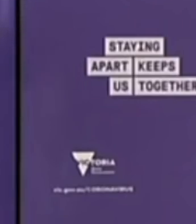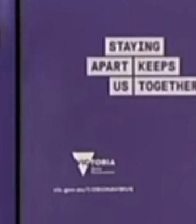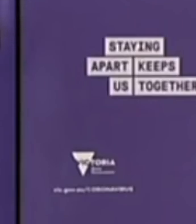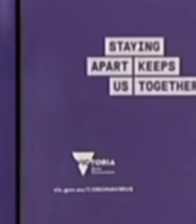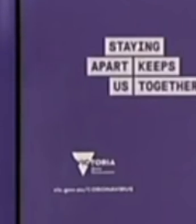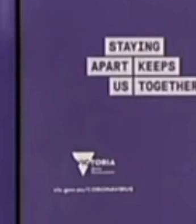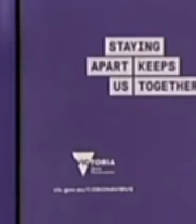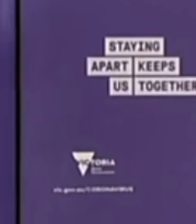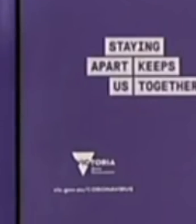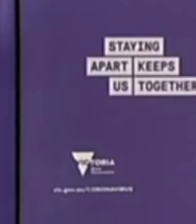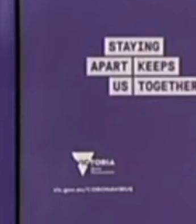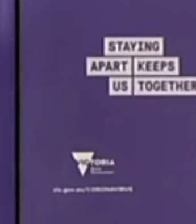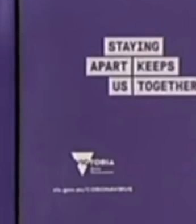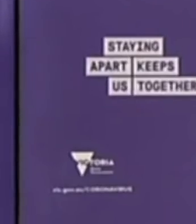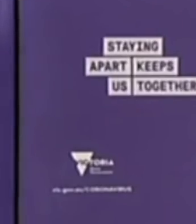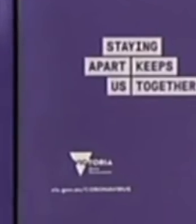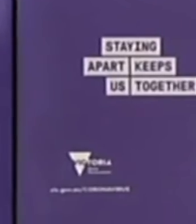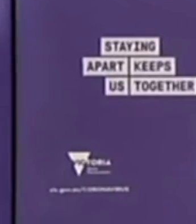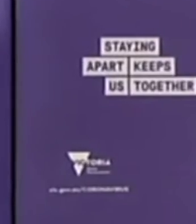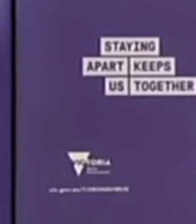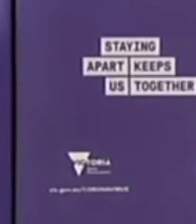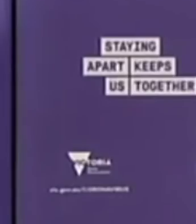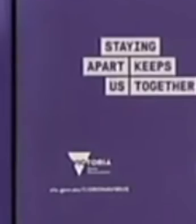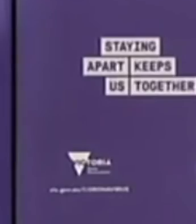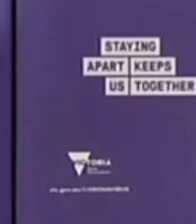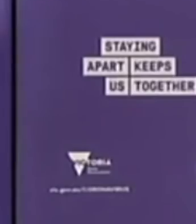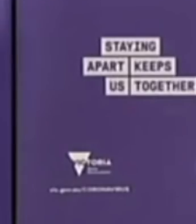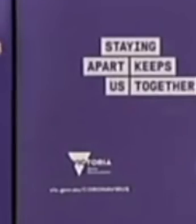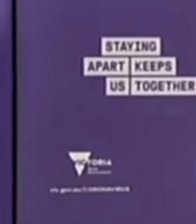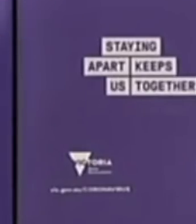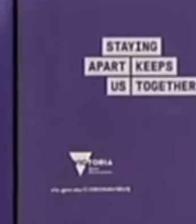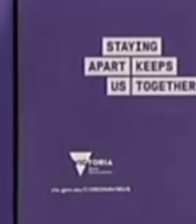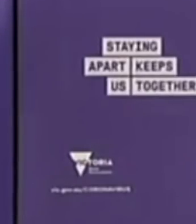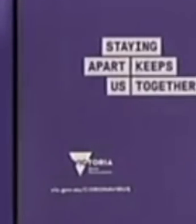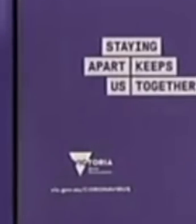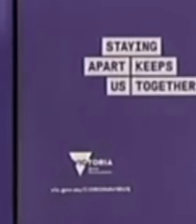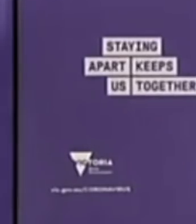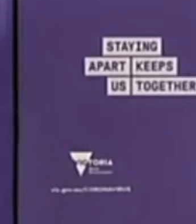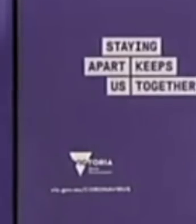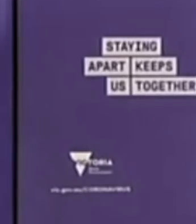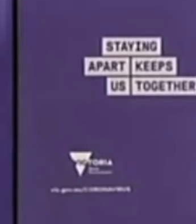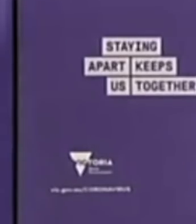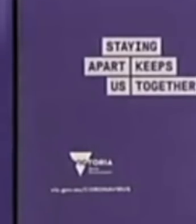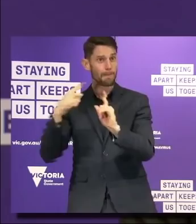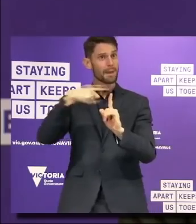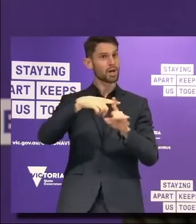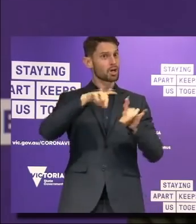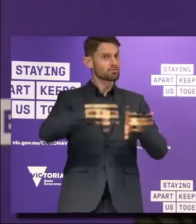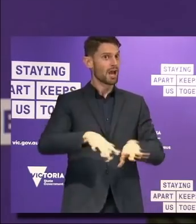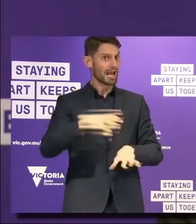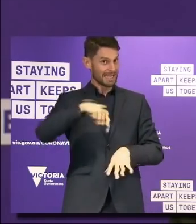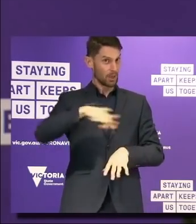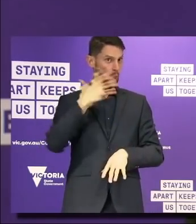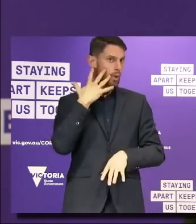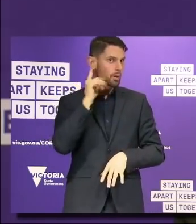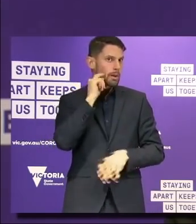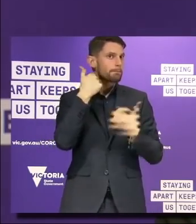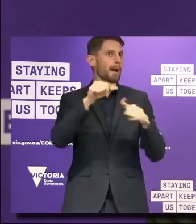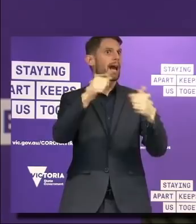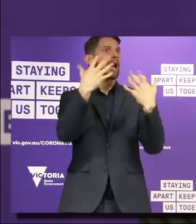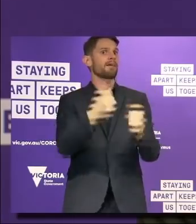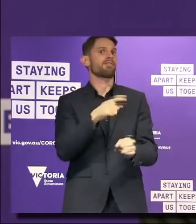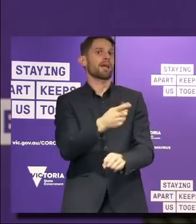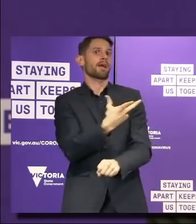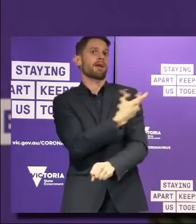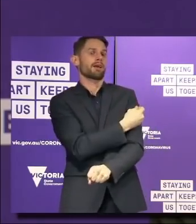I'm not here to advise the Premier on his work schedule. I didn't mean the Premier. I did. I don't want to cause a diplomatic